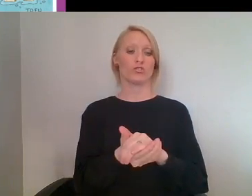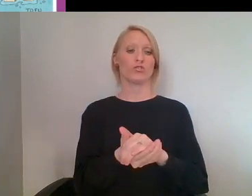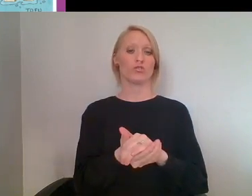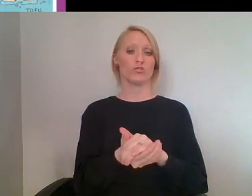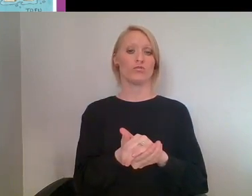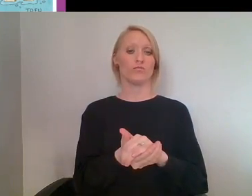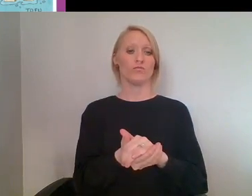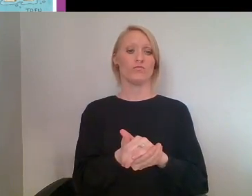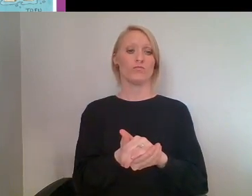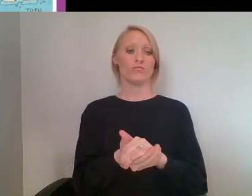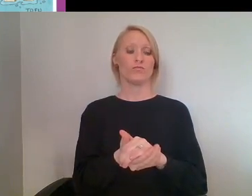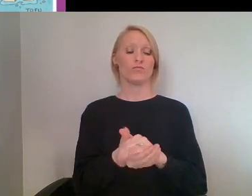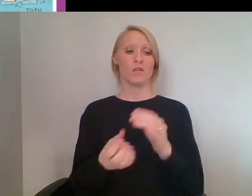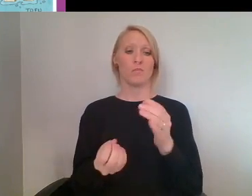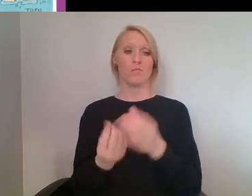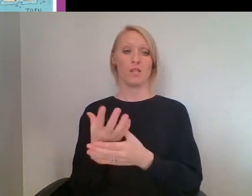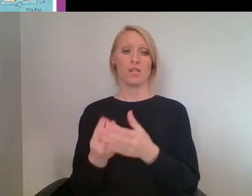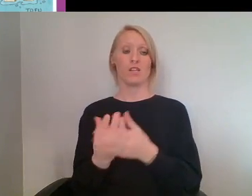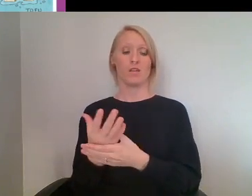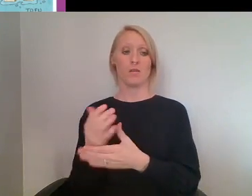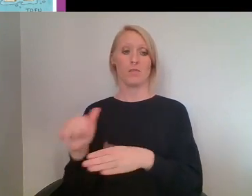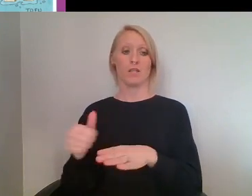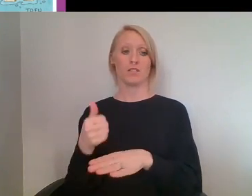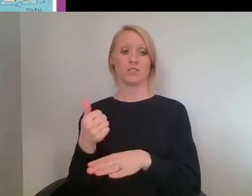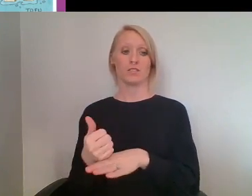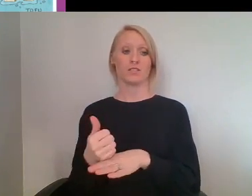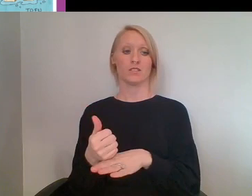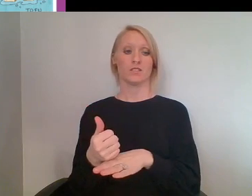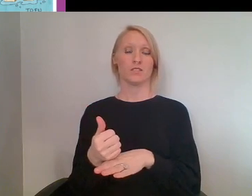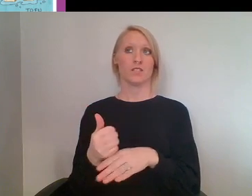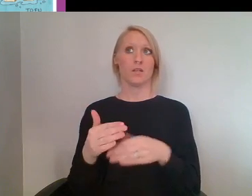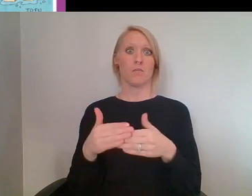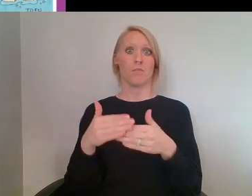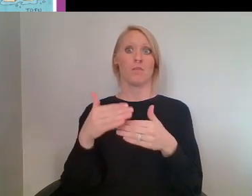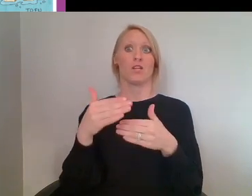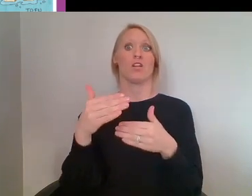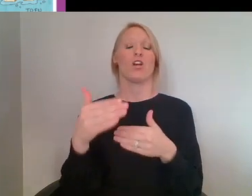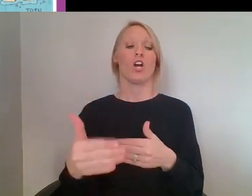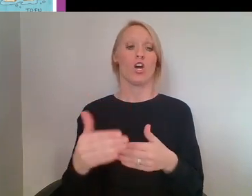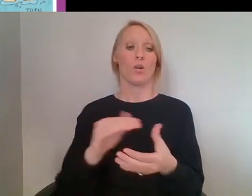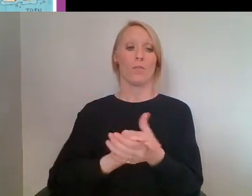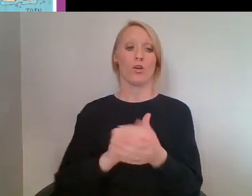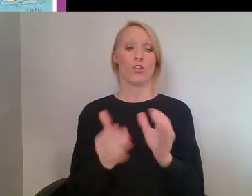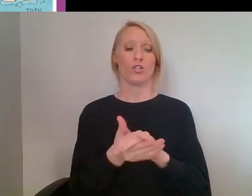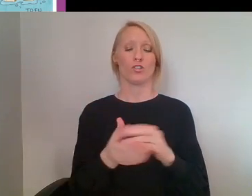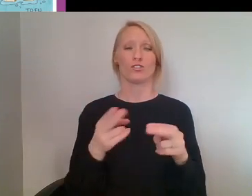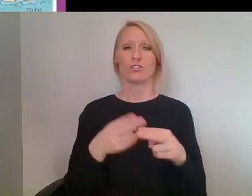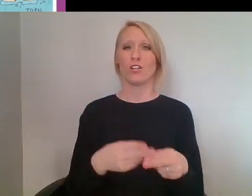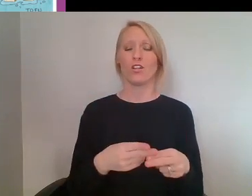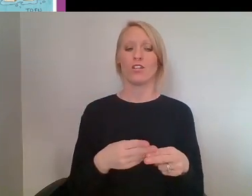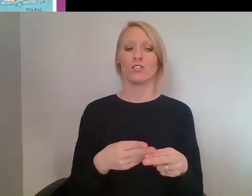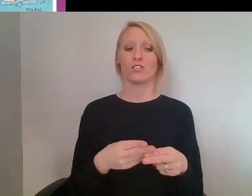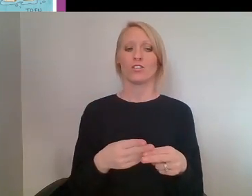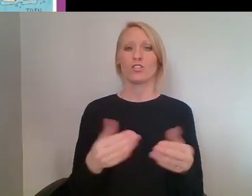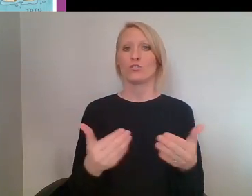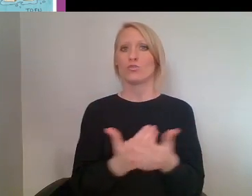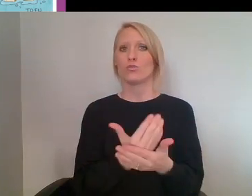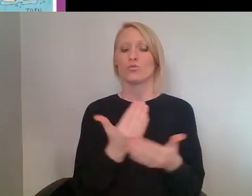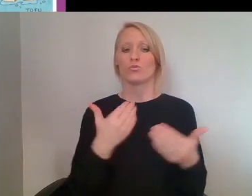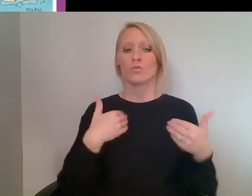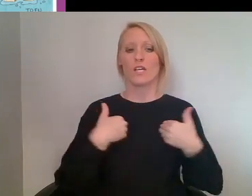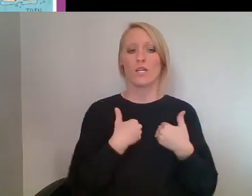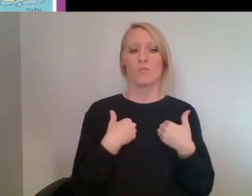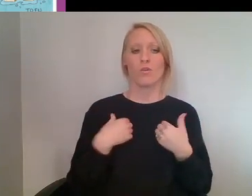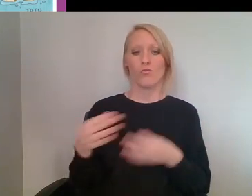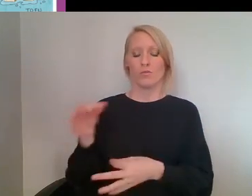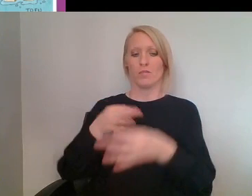And maybe you've even heard of like Impossible or like Beyond Burgers, where that's like a new kind of animal replacement